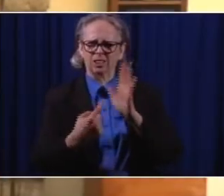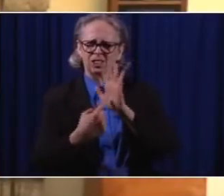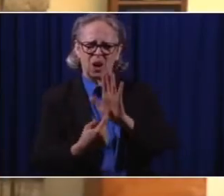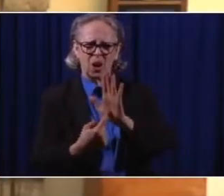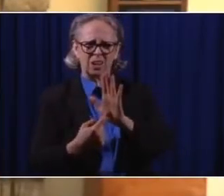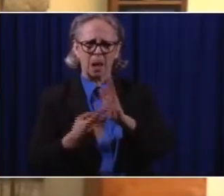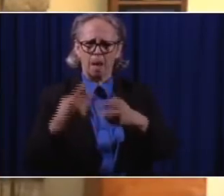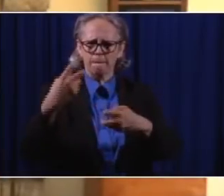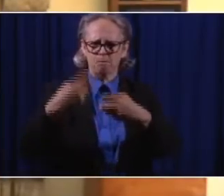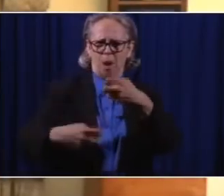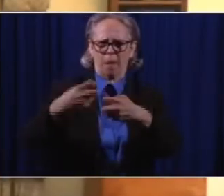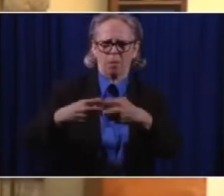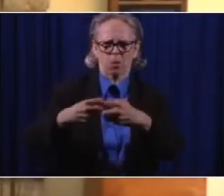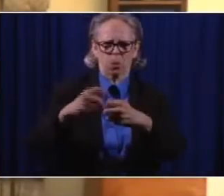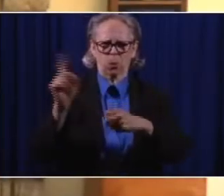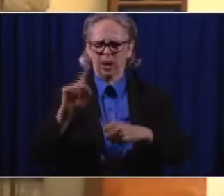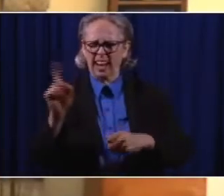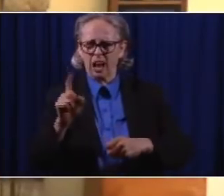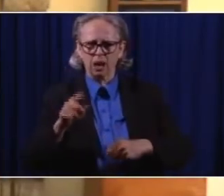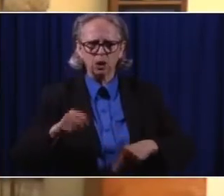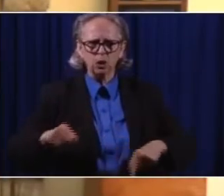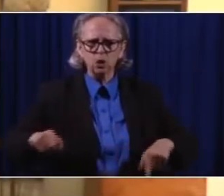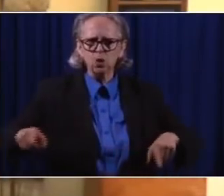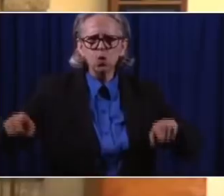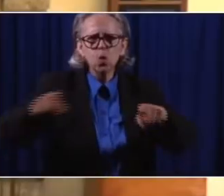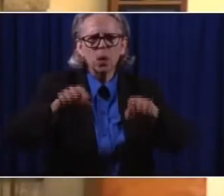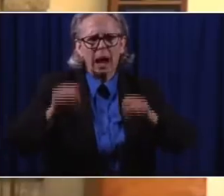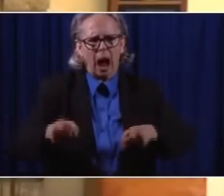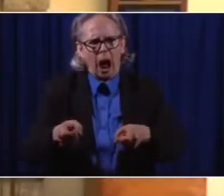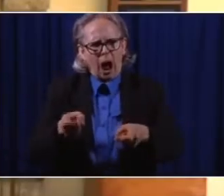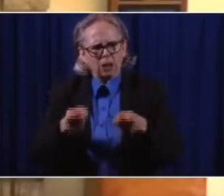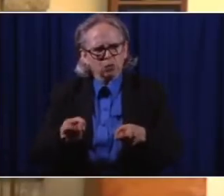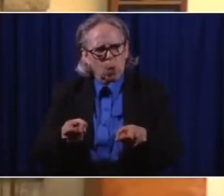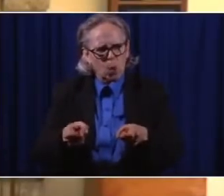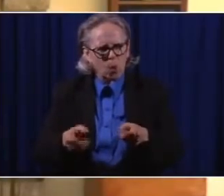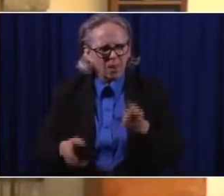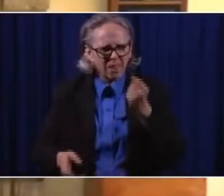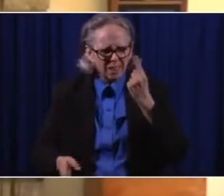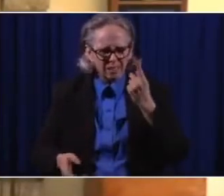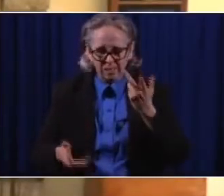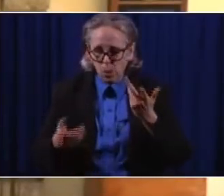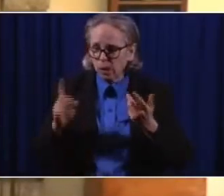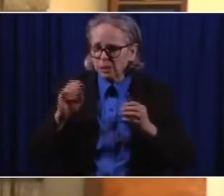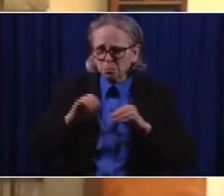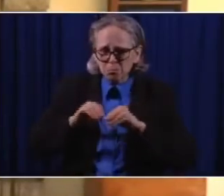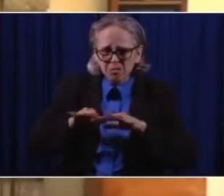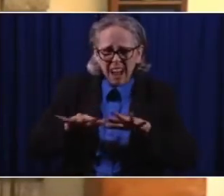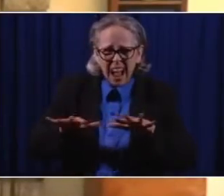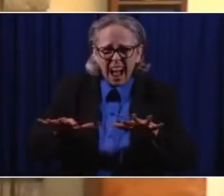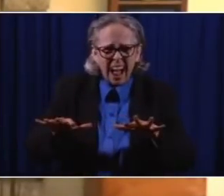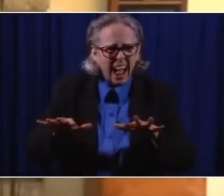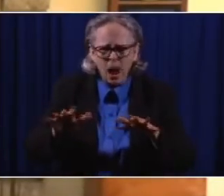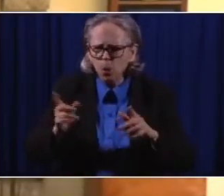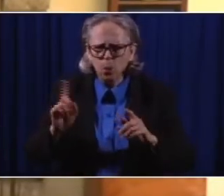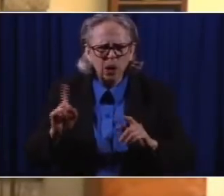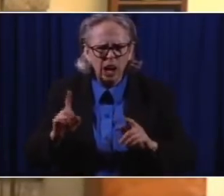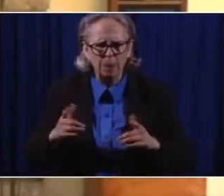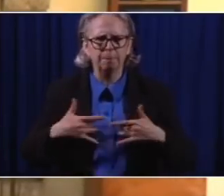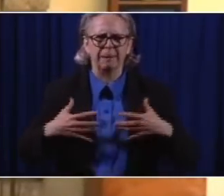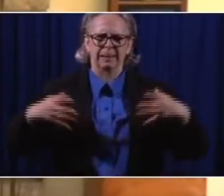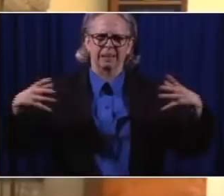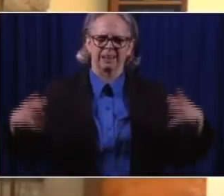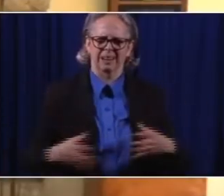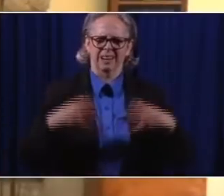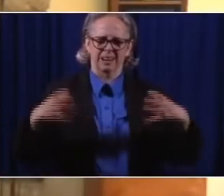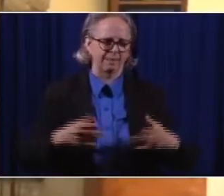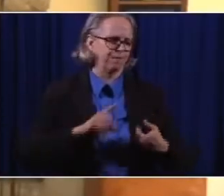hands, and that there is spread that's occurring inadvertently, obviously, when people are with friends, people